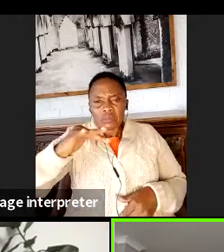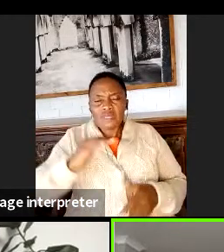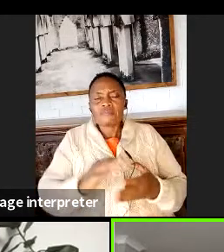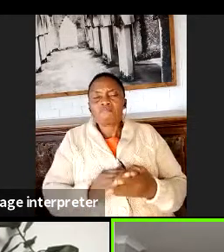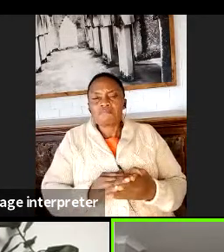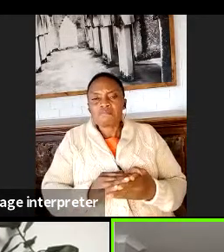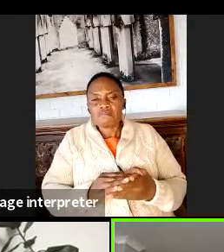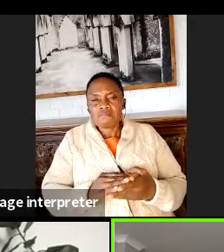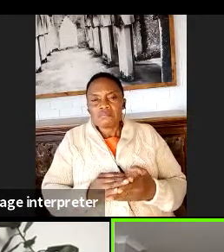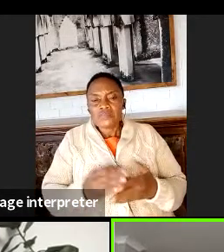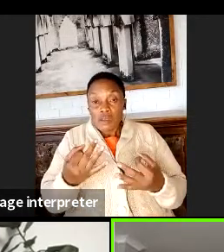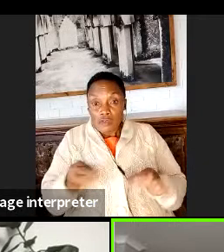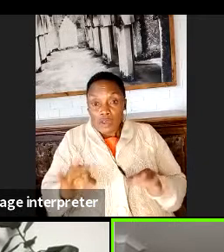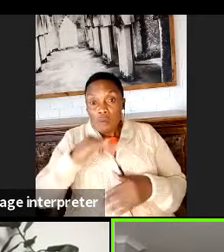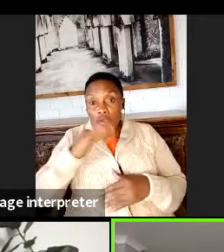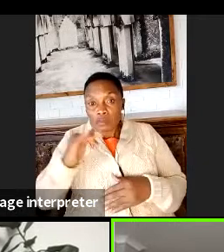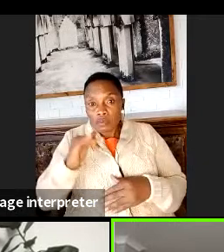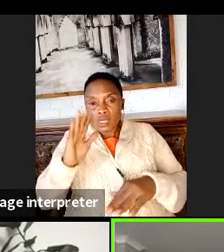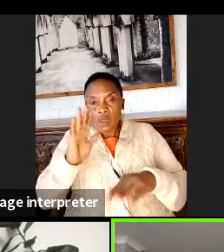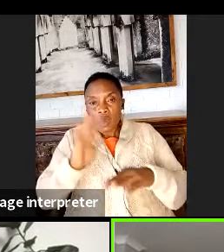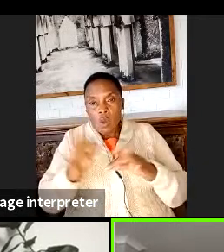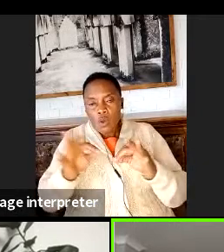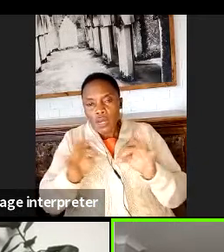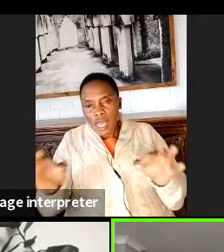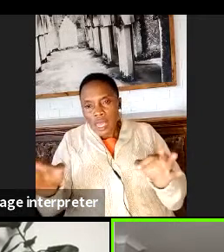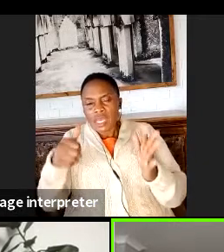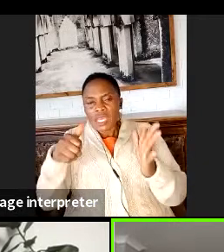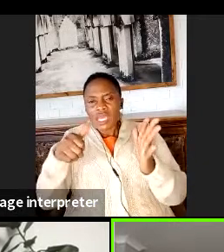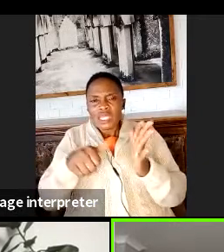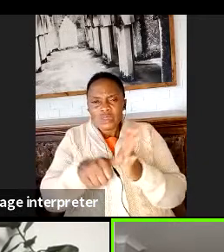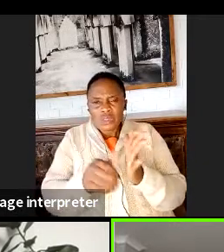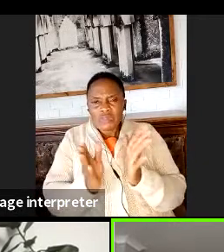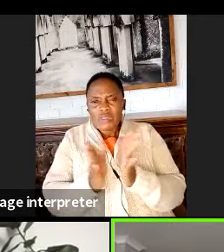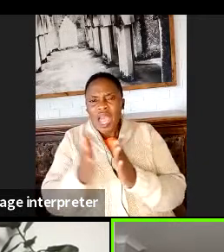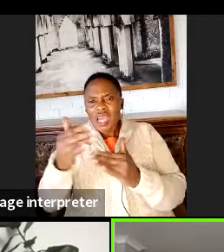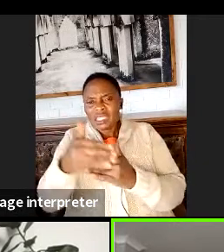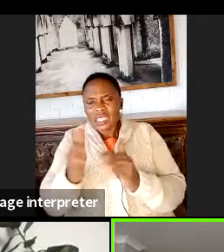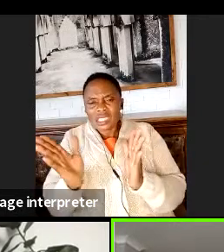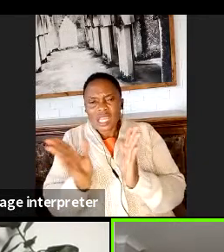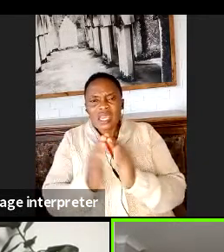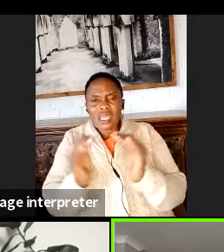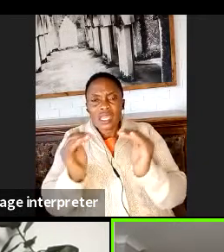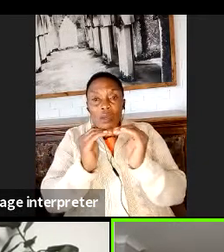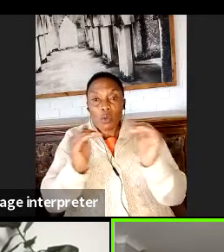freedom of expression online, issues of access and equality online,